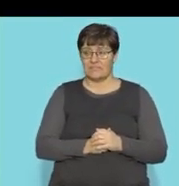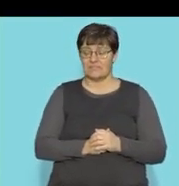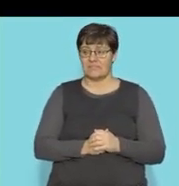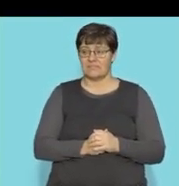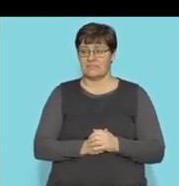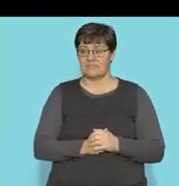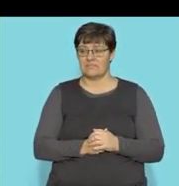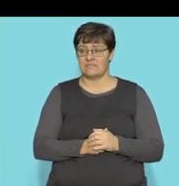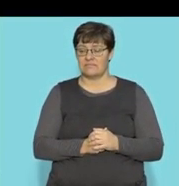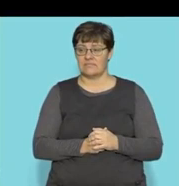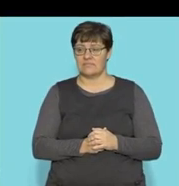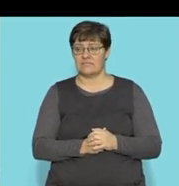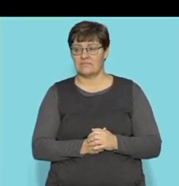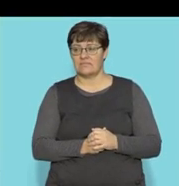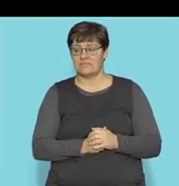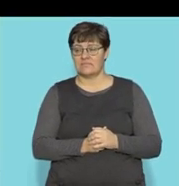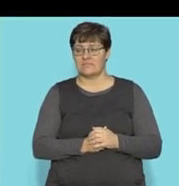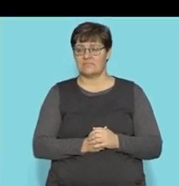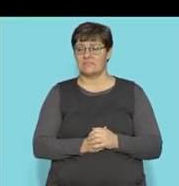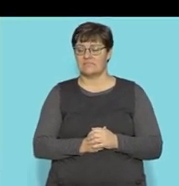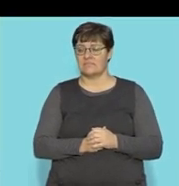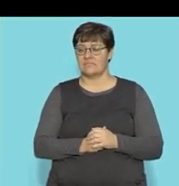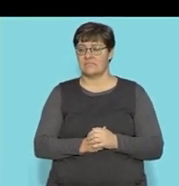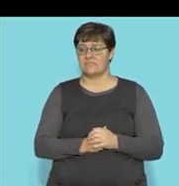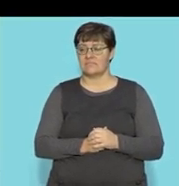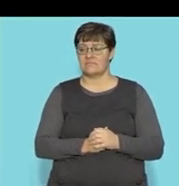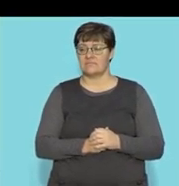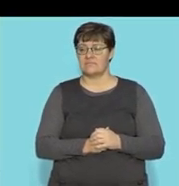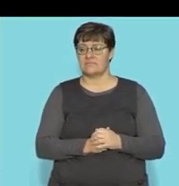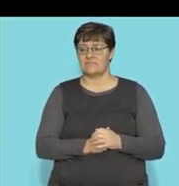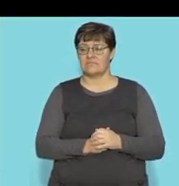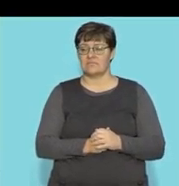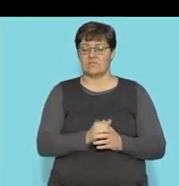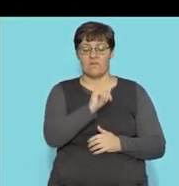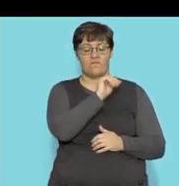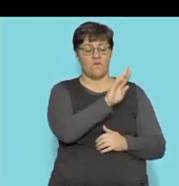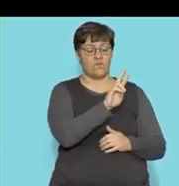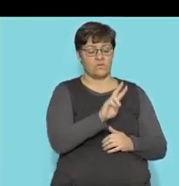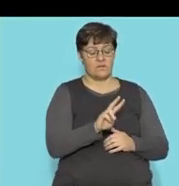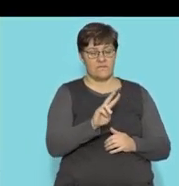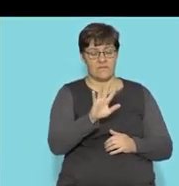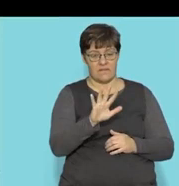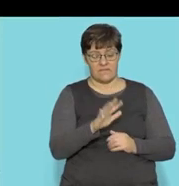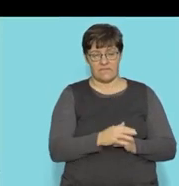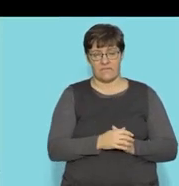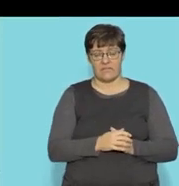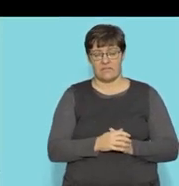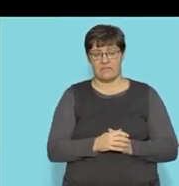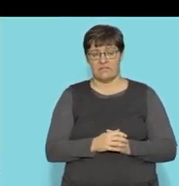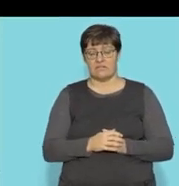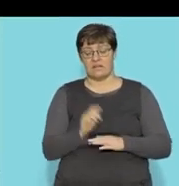out. So in order to isolate my length times breadth, I'm going to say